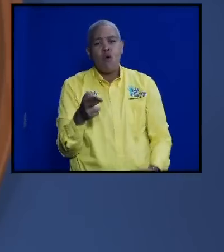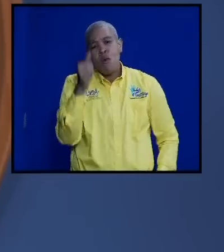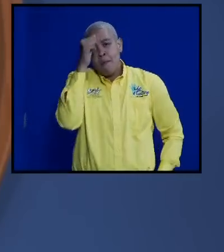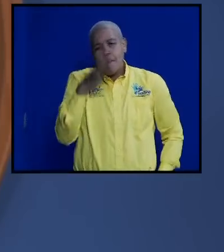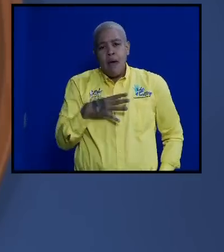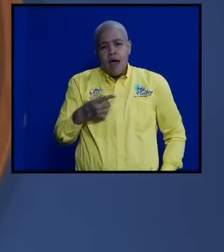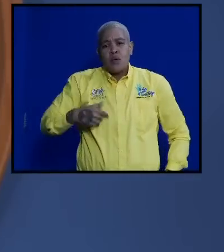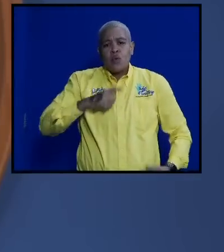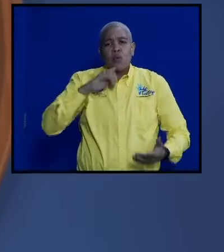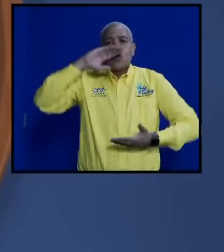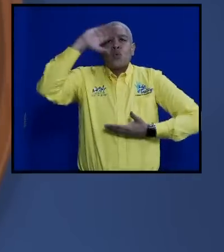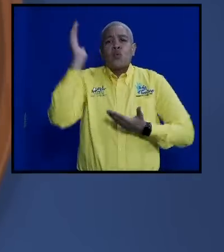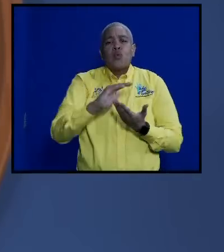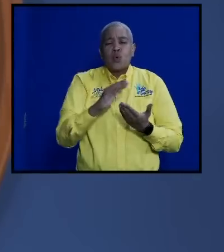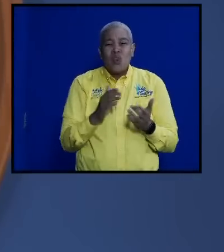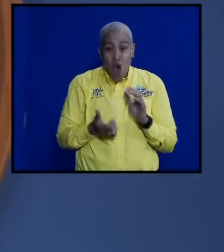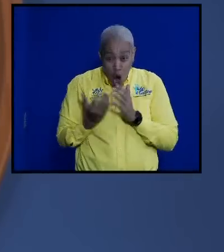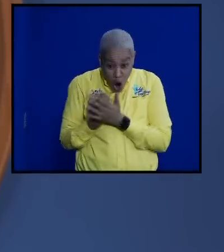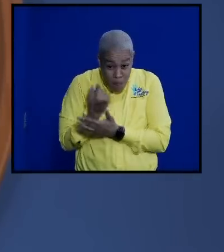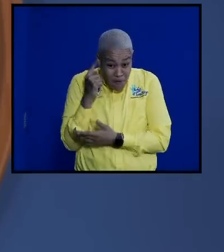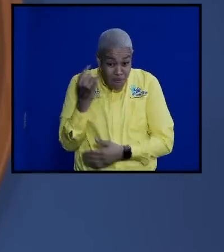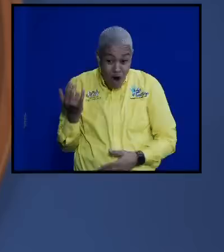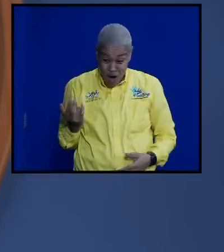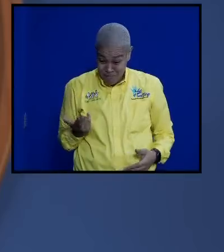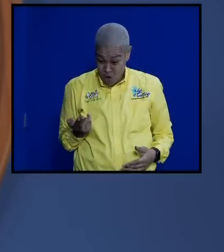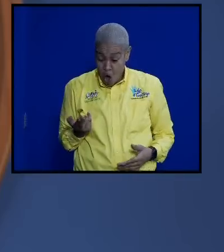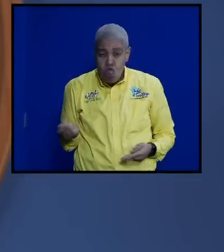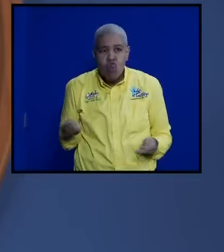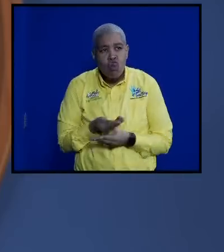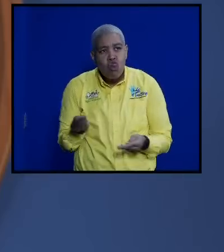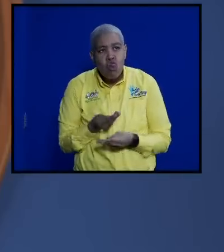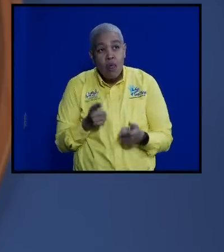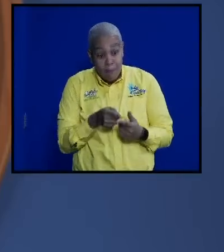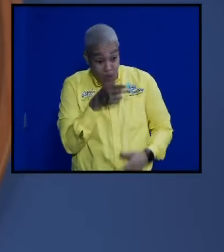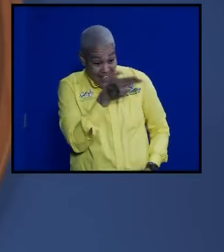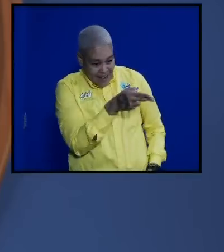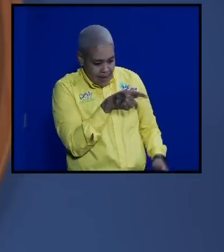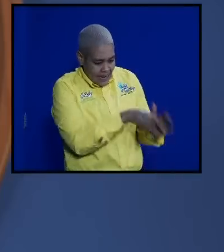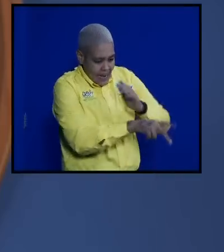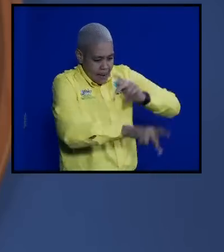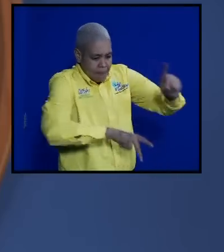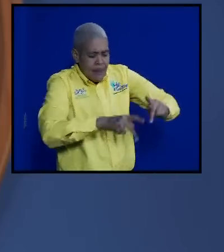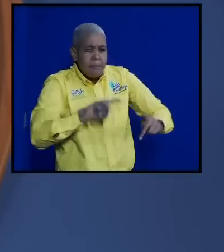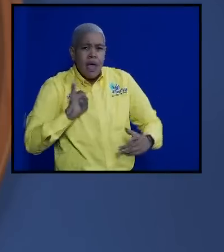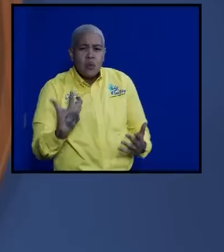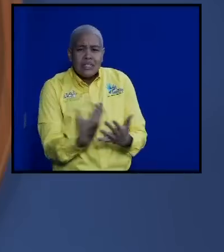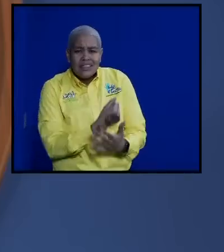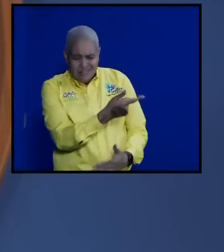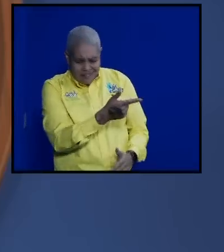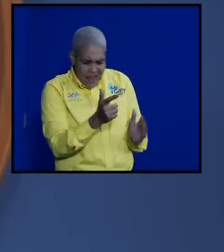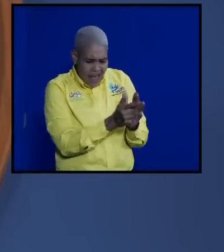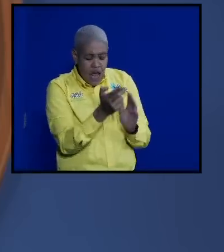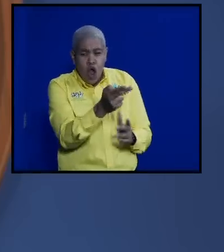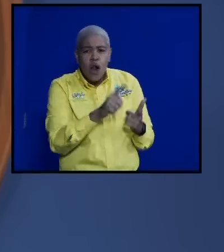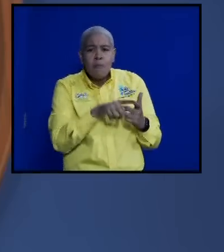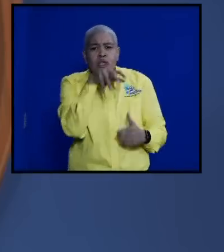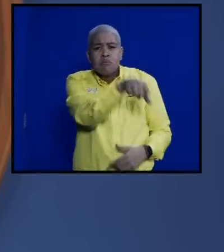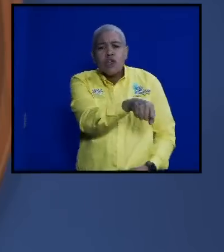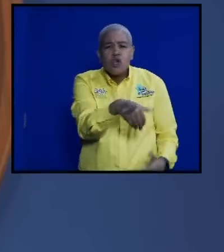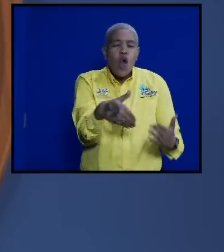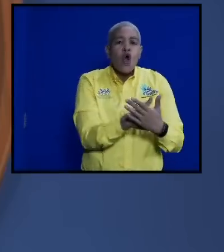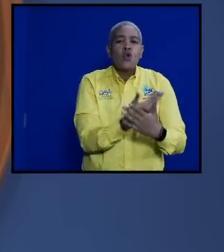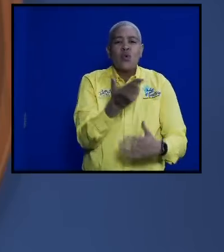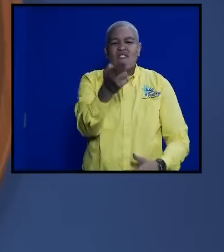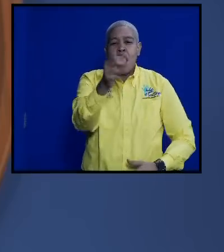to reduce opportunities for guns to be trafficked and used to kill people as we seize illegal guns and prosecute under the new Firearms